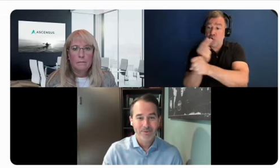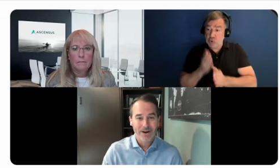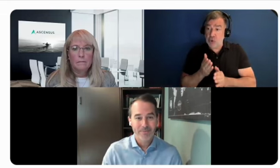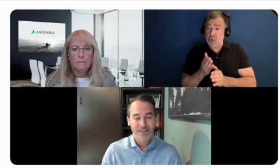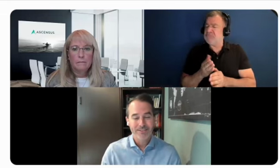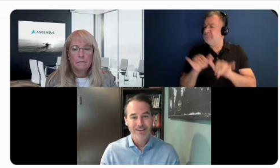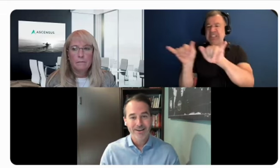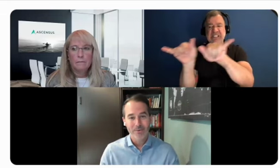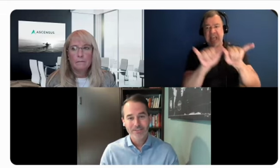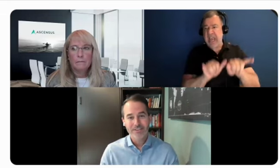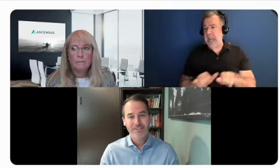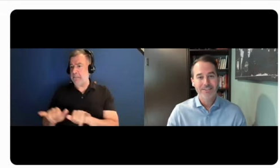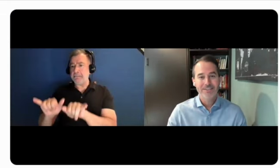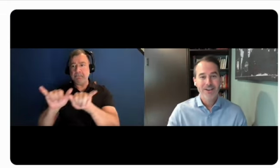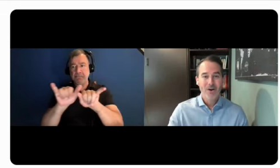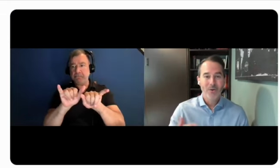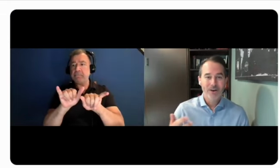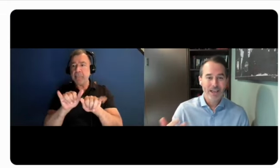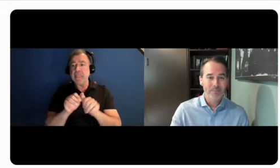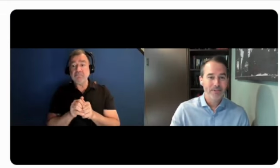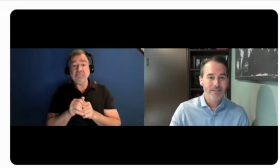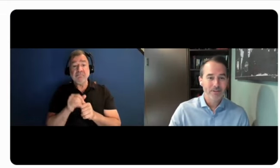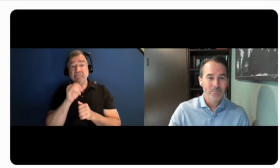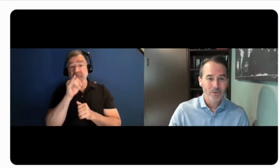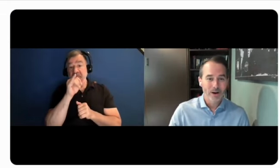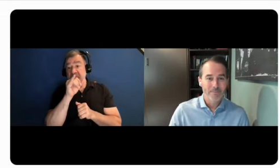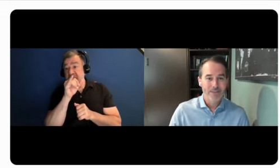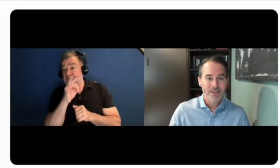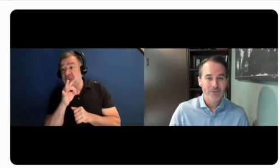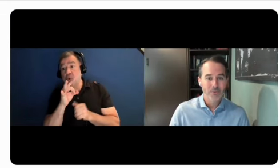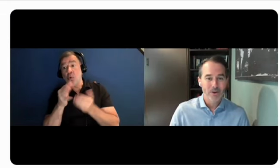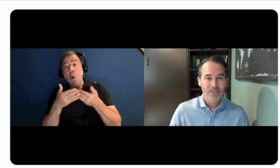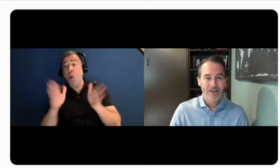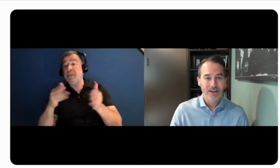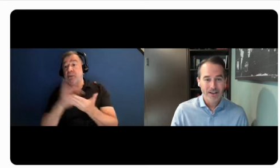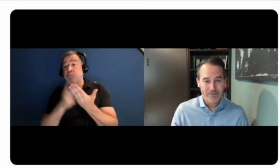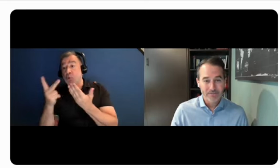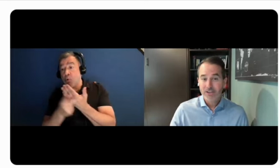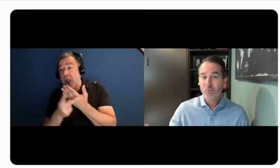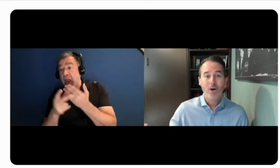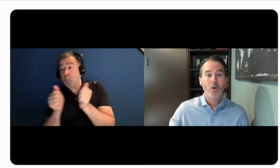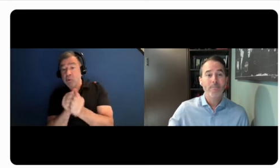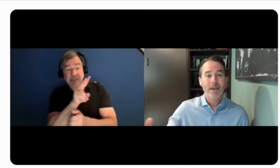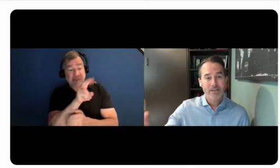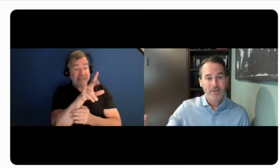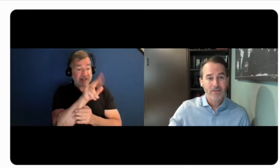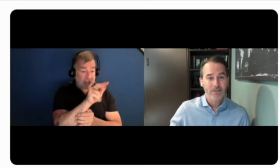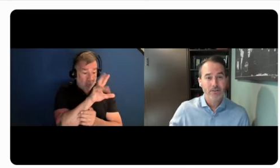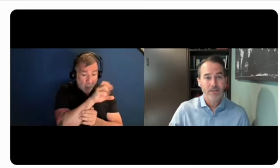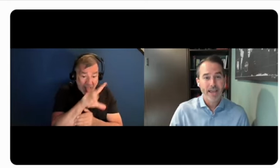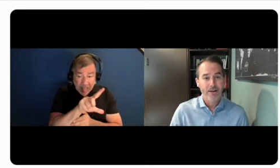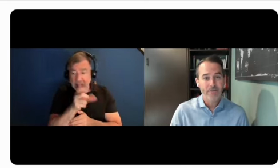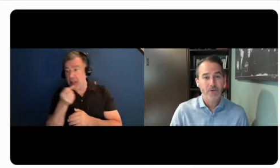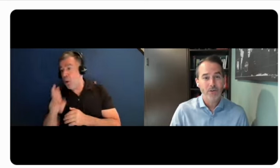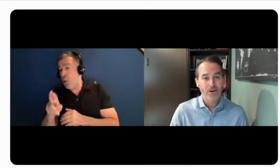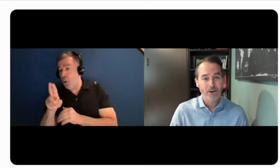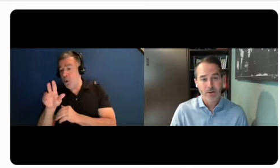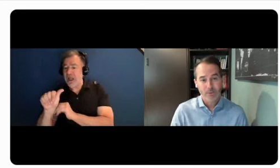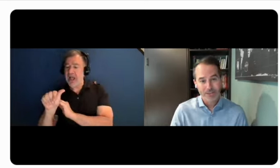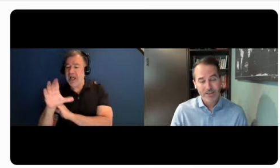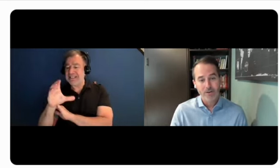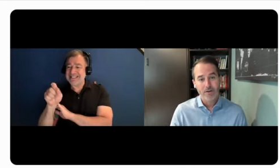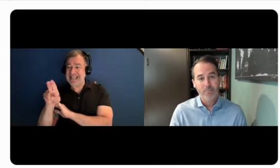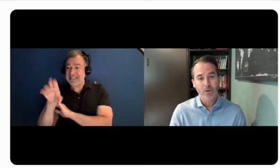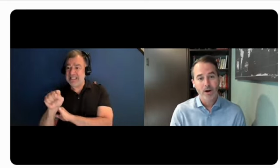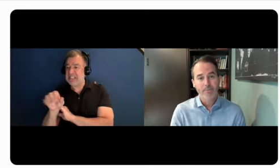up a savings program that's with Ascensus or an ABLE savings program that is with us at Vestwell, or maybe the handful